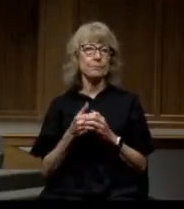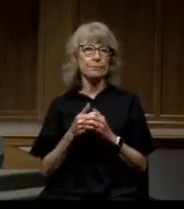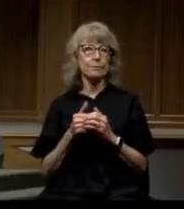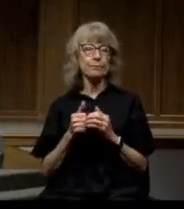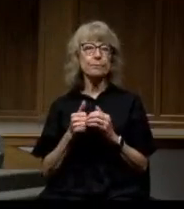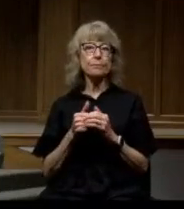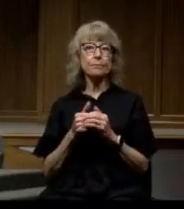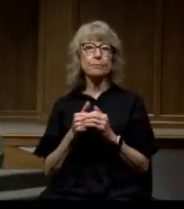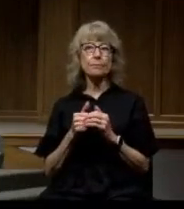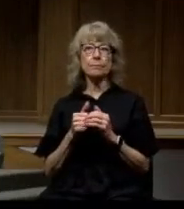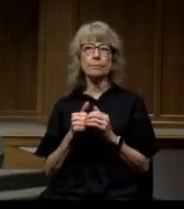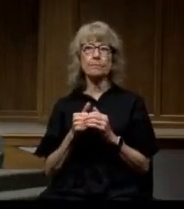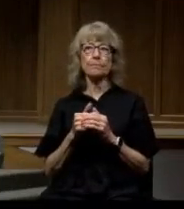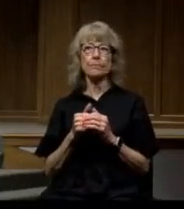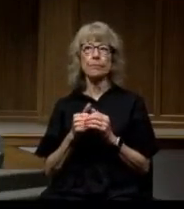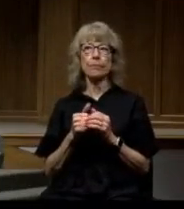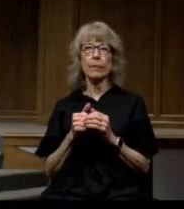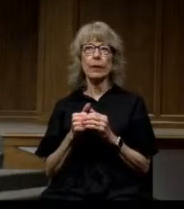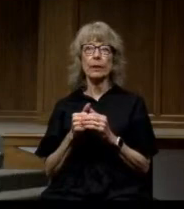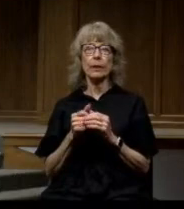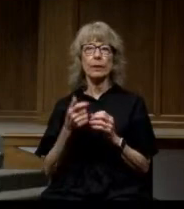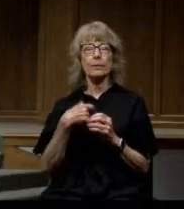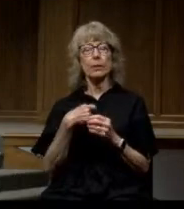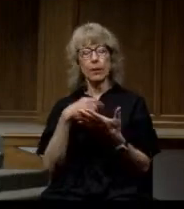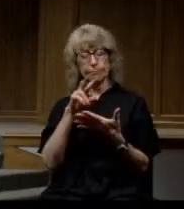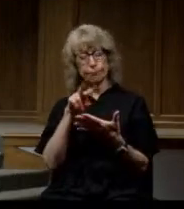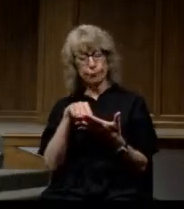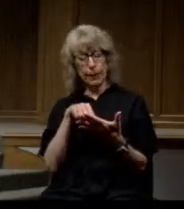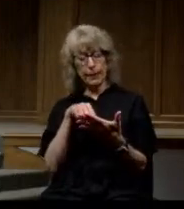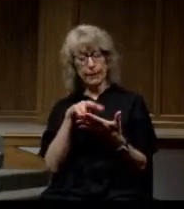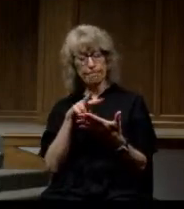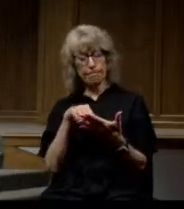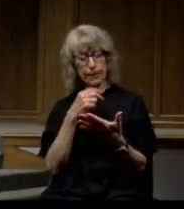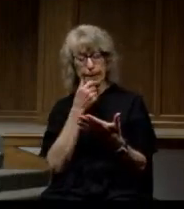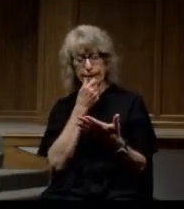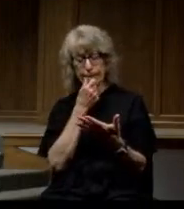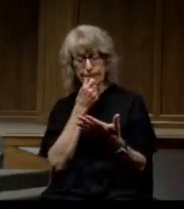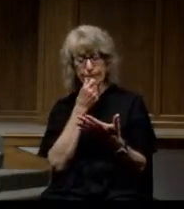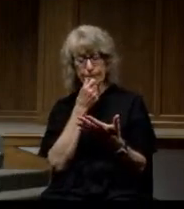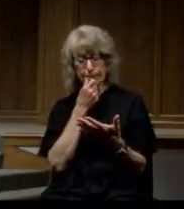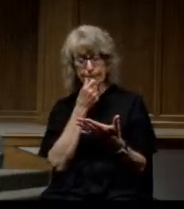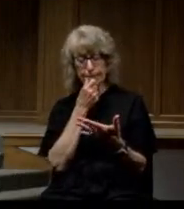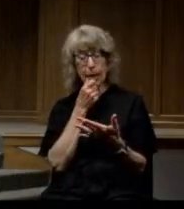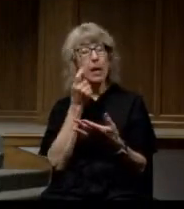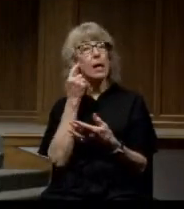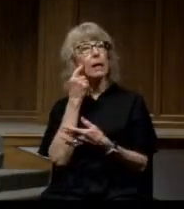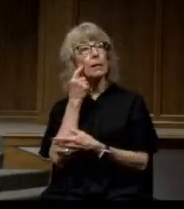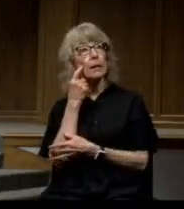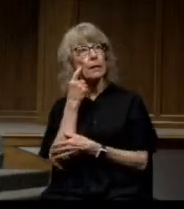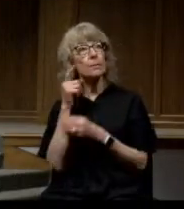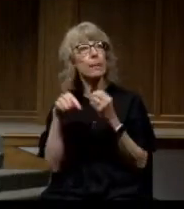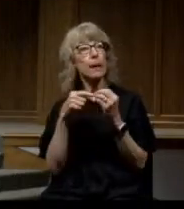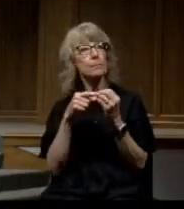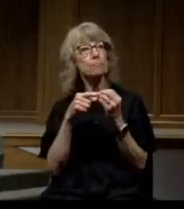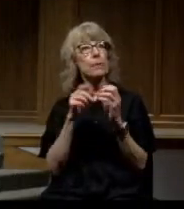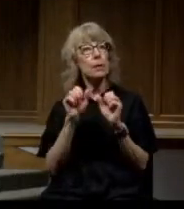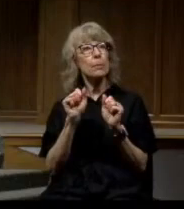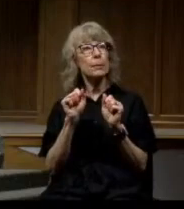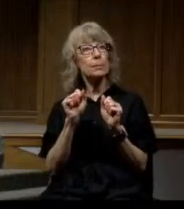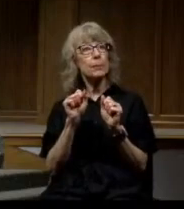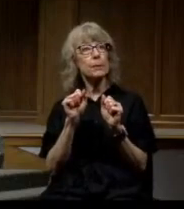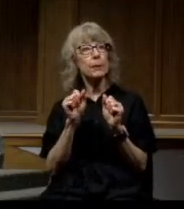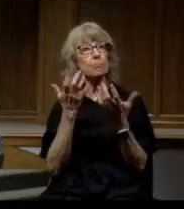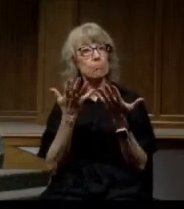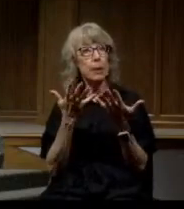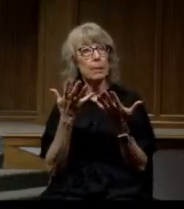I went back to the text, and I wrote down one possibility of how the story might change if the older